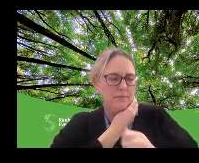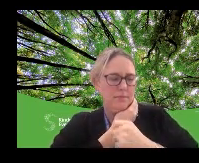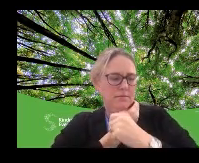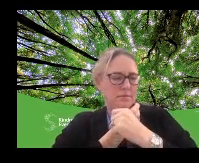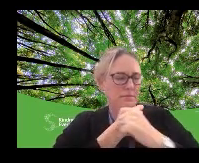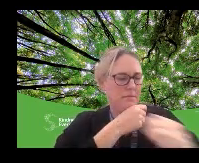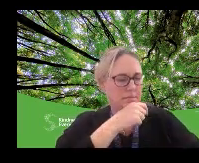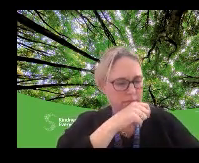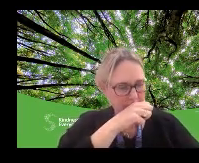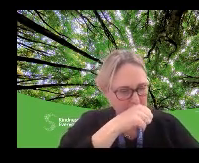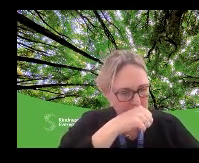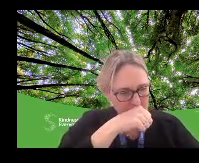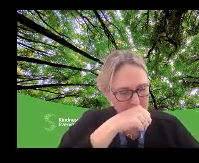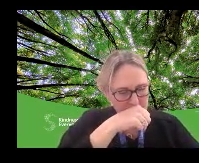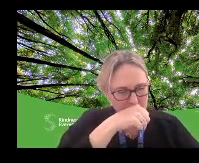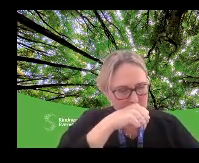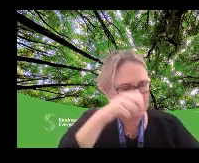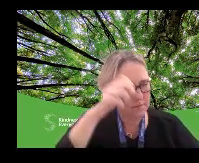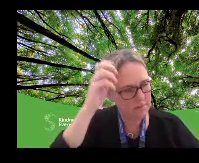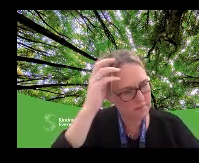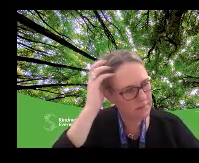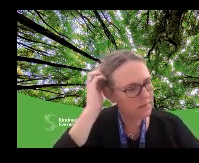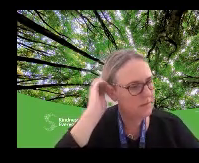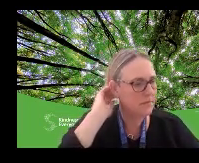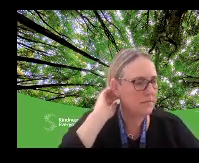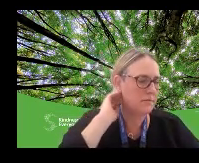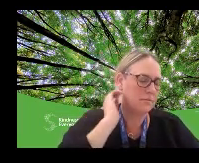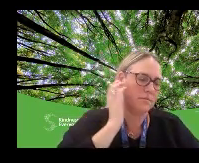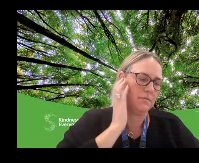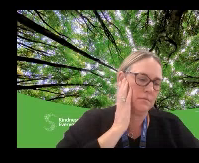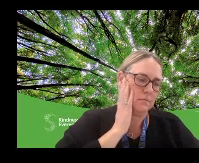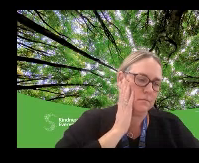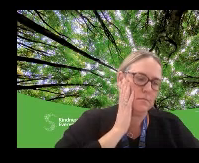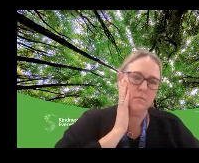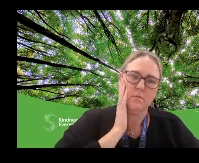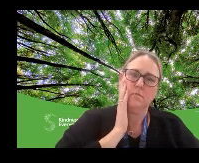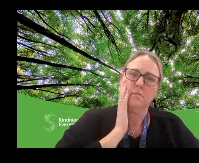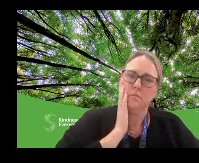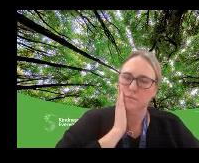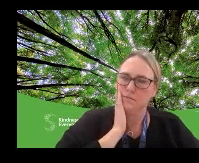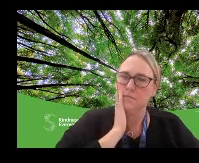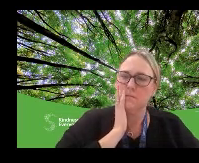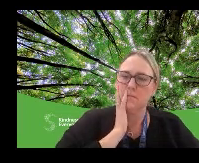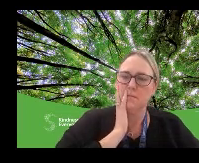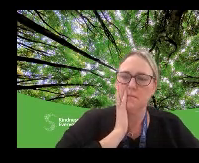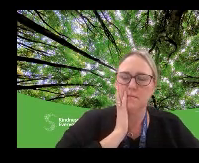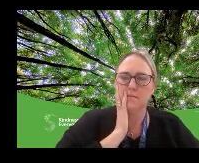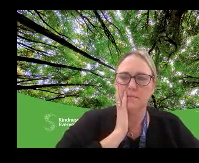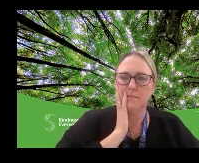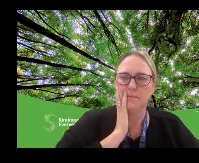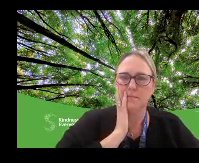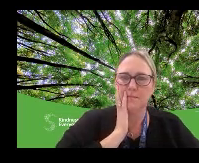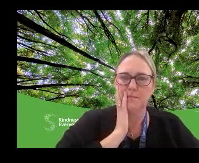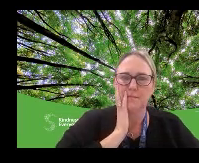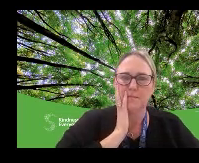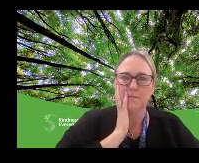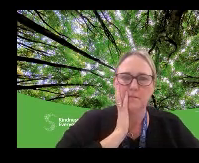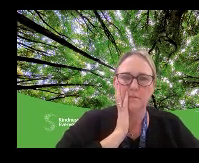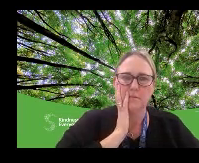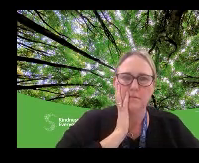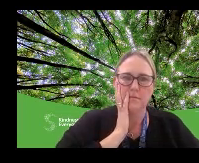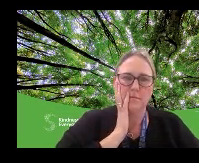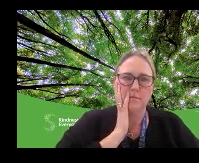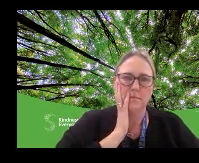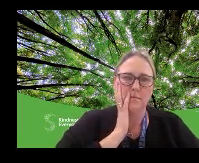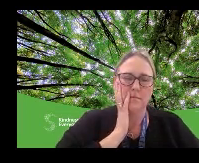types of information which will be naturally explored through that process. So rather than having to